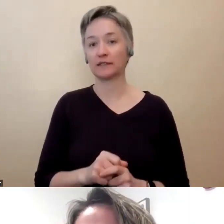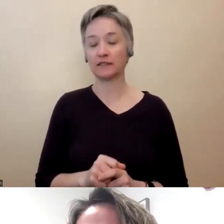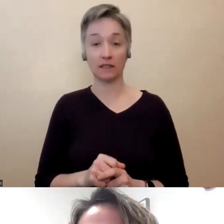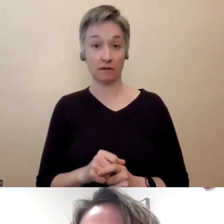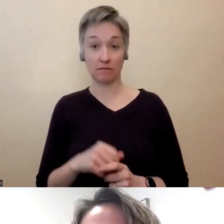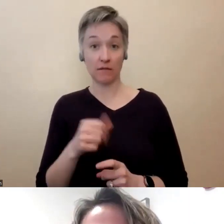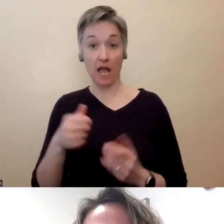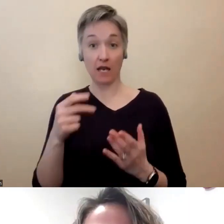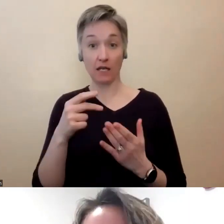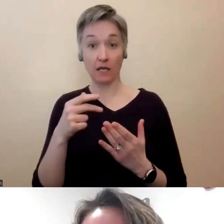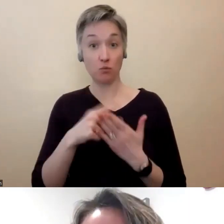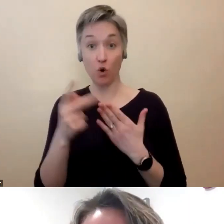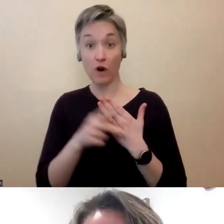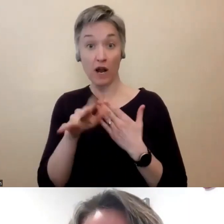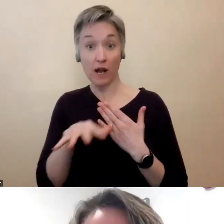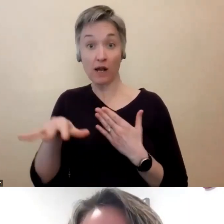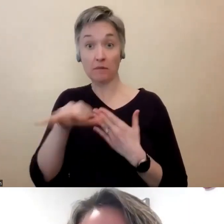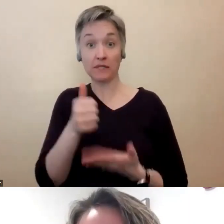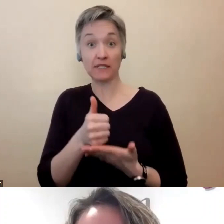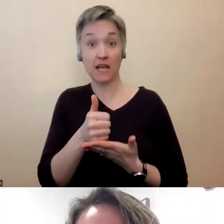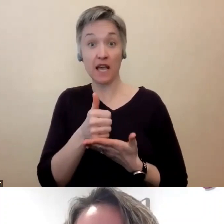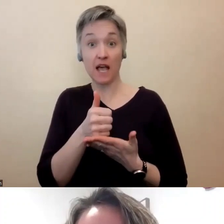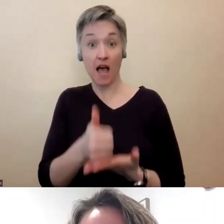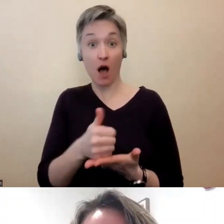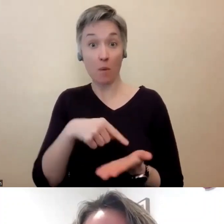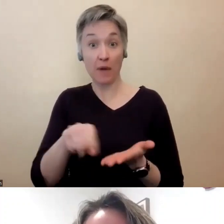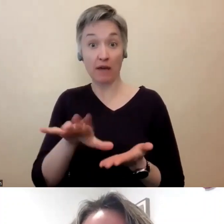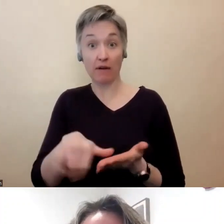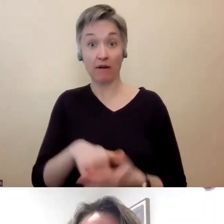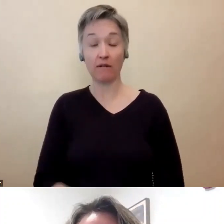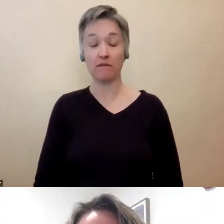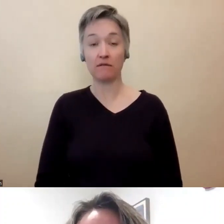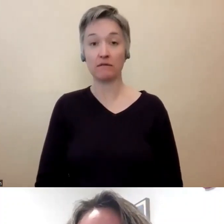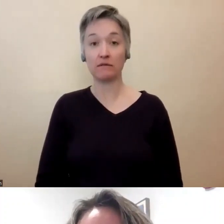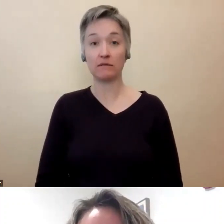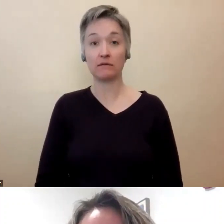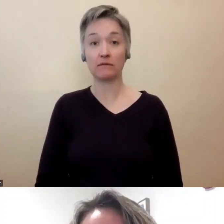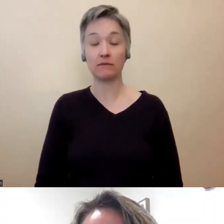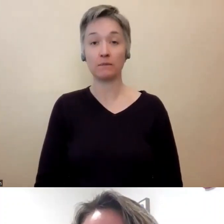there any programs that would help cover that cost?